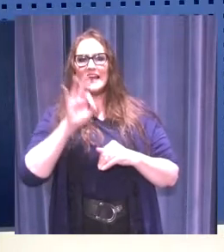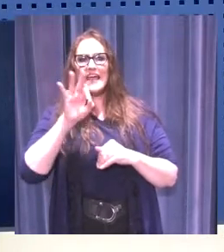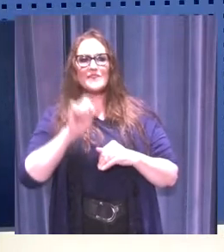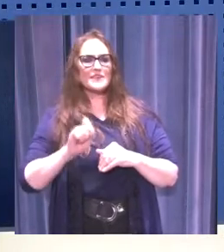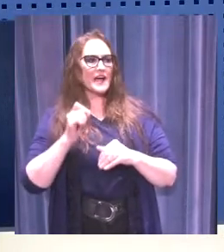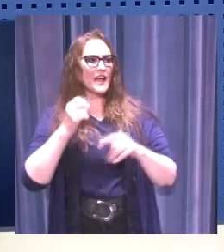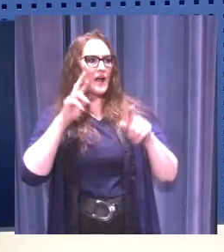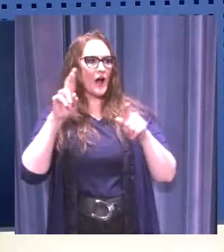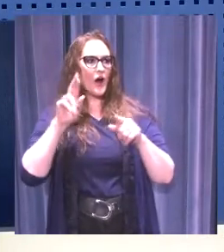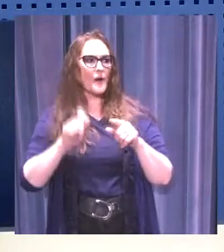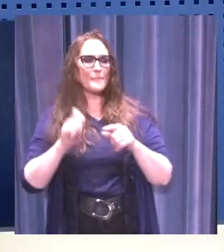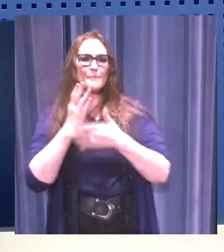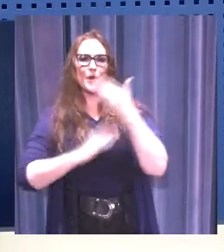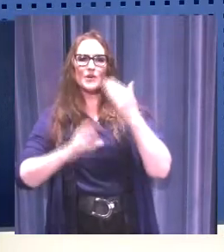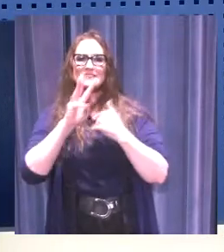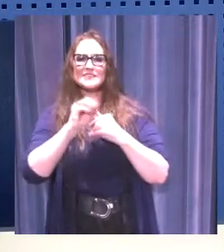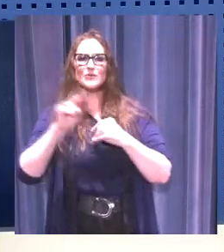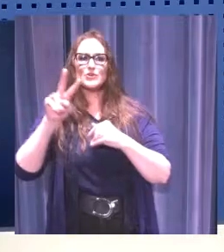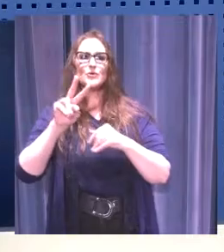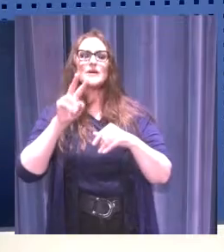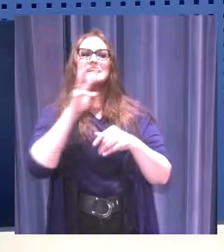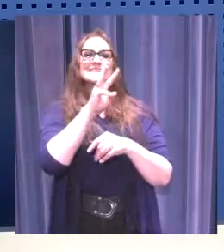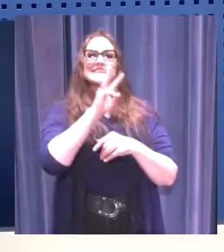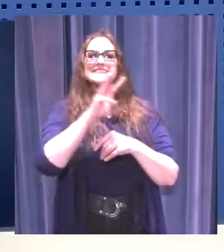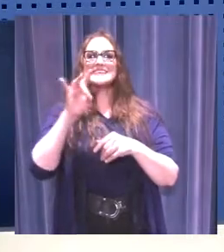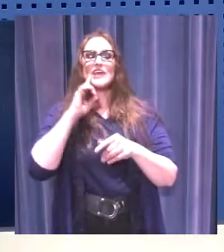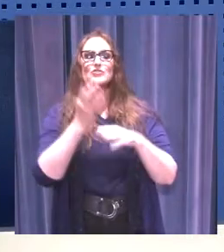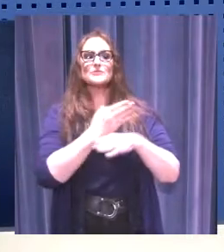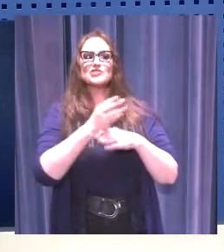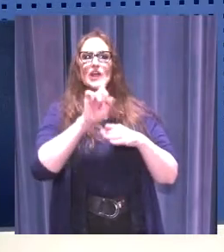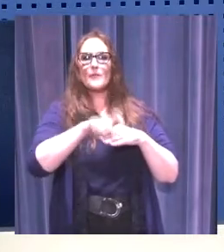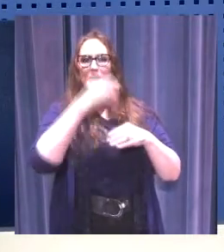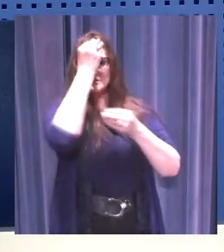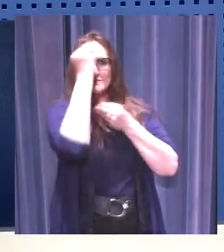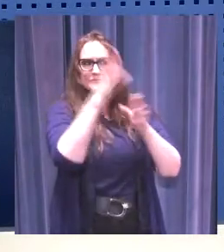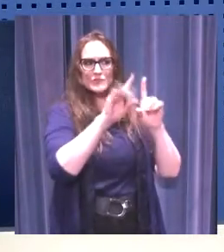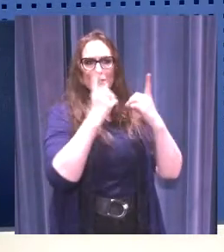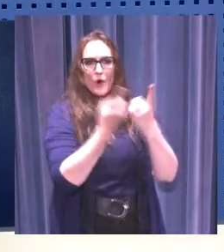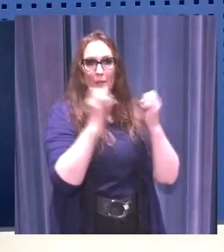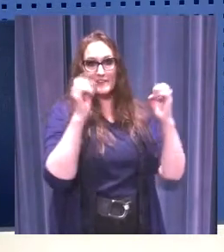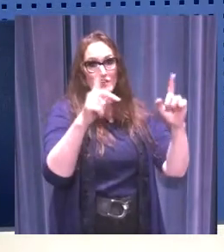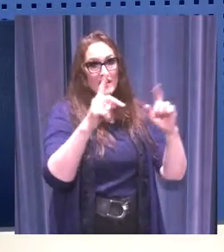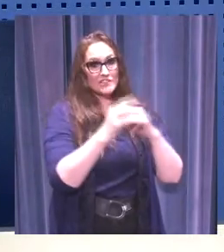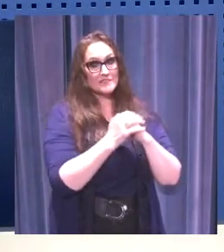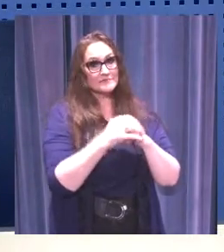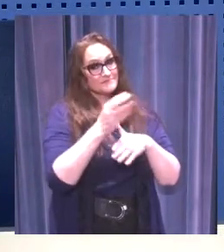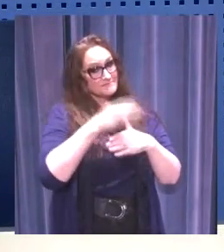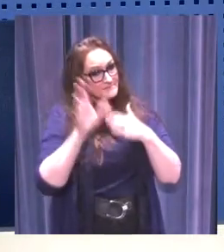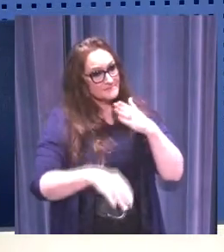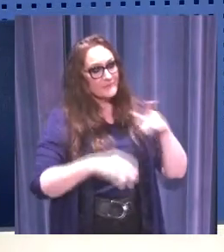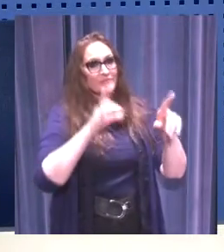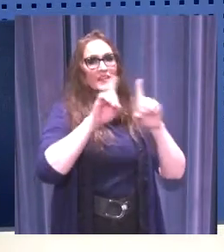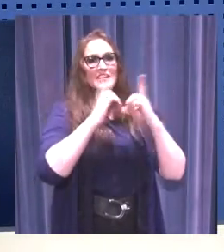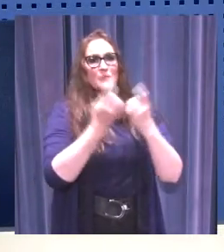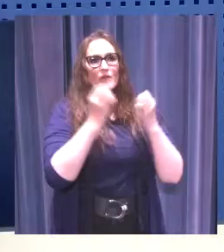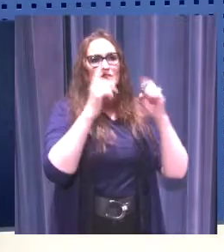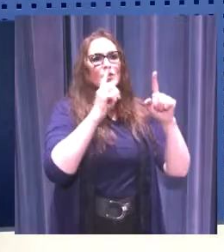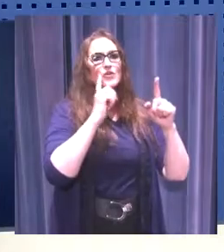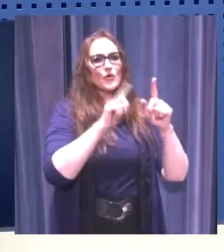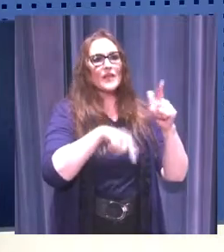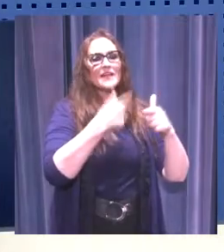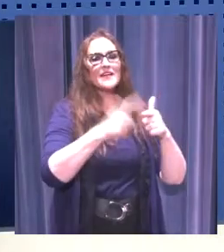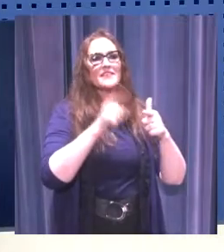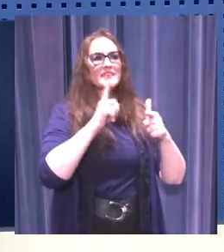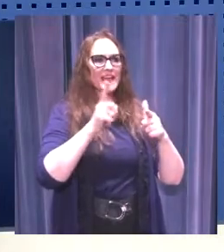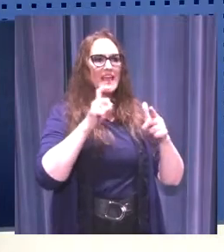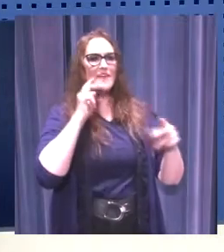34C.F.R Part 602 and 668 to share that information with the Department of Education. Consequently, the Department of Education will in turn need